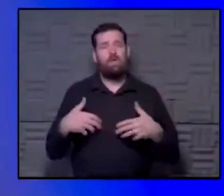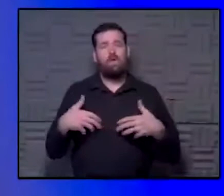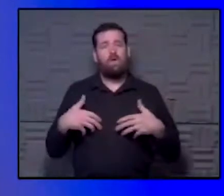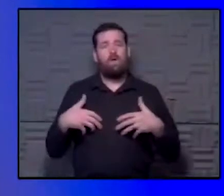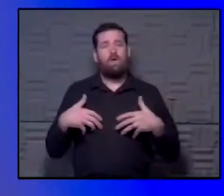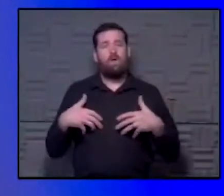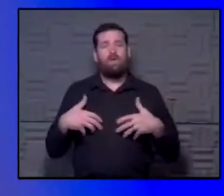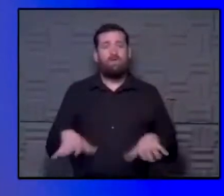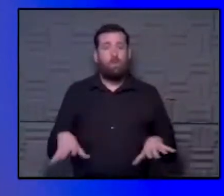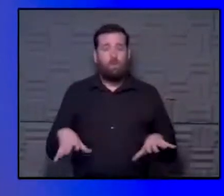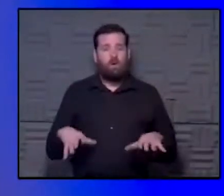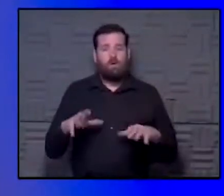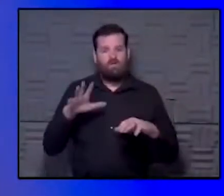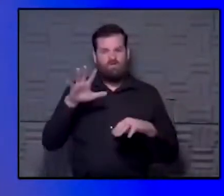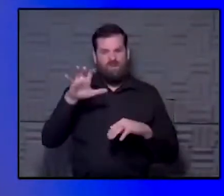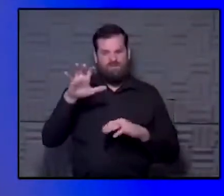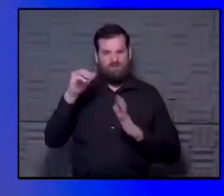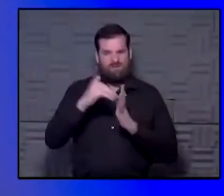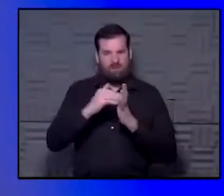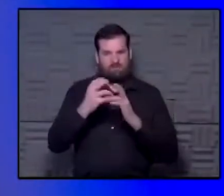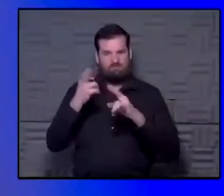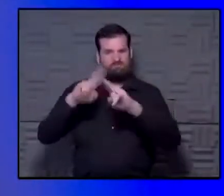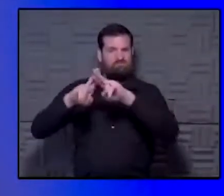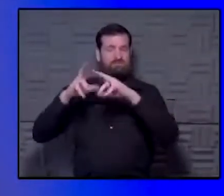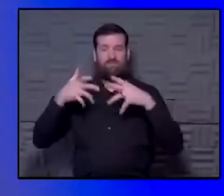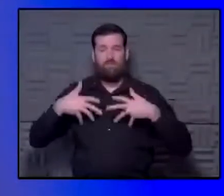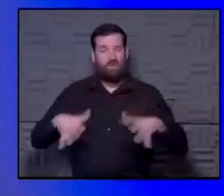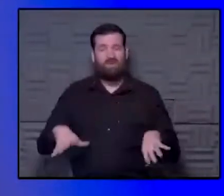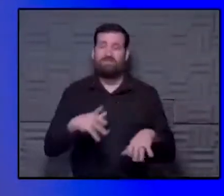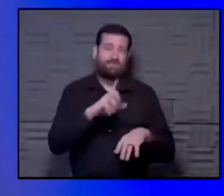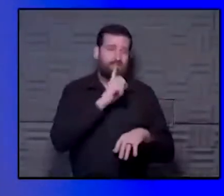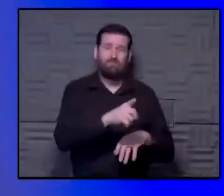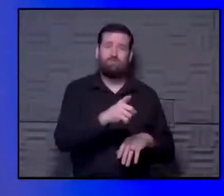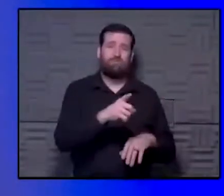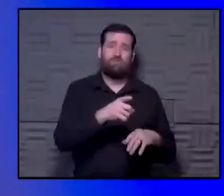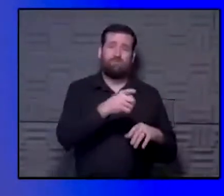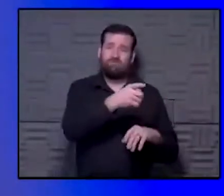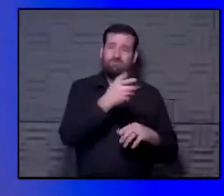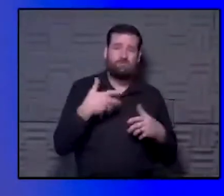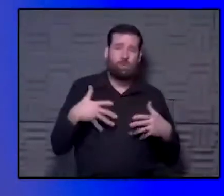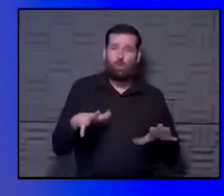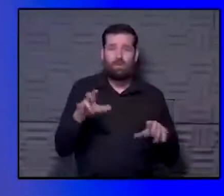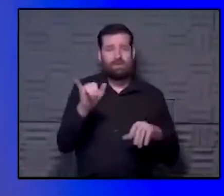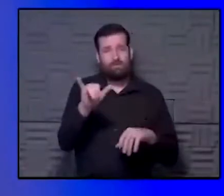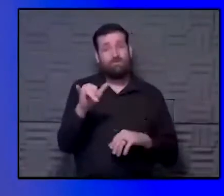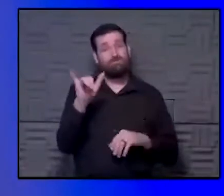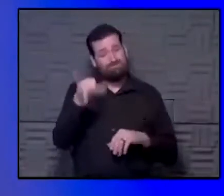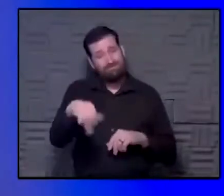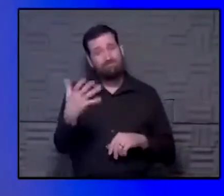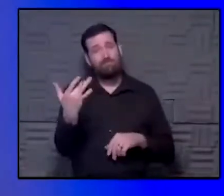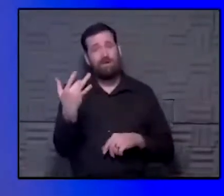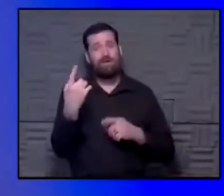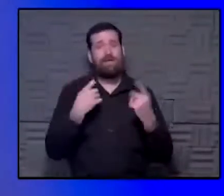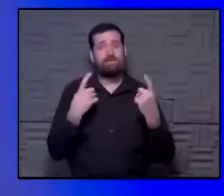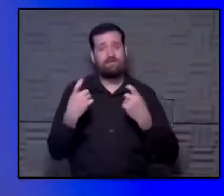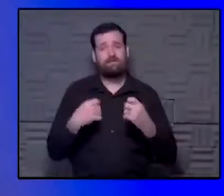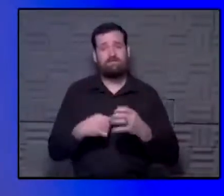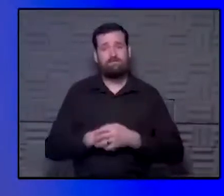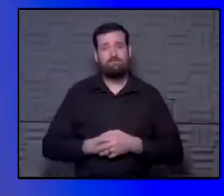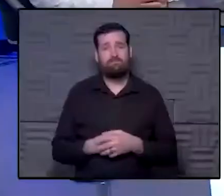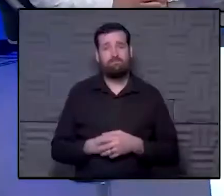add to the 500,000, and I'm sure that this loved one doesn't either, and that's why they're asking.